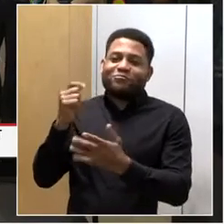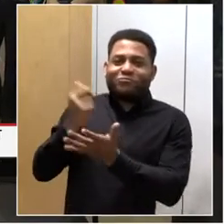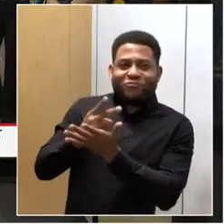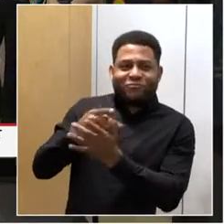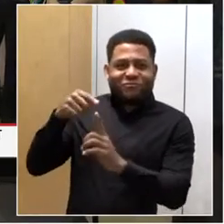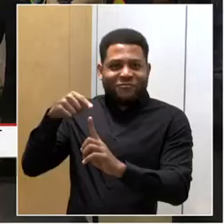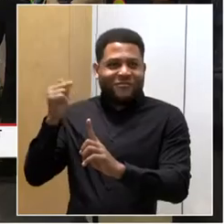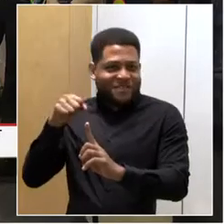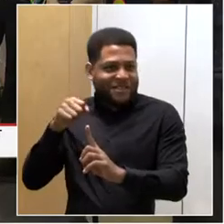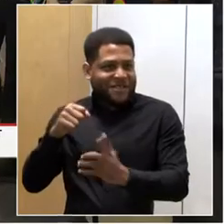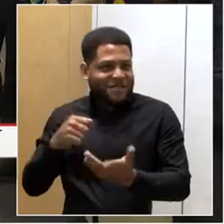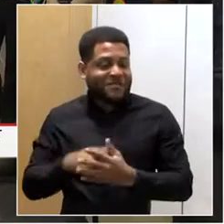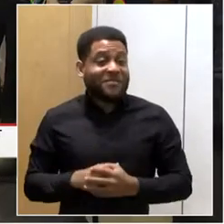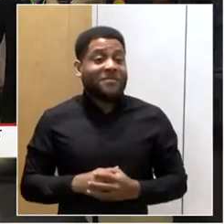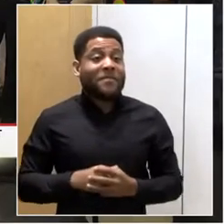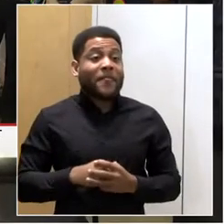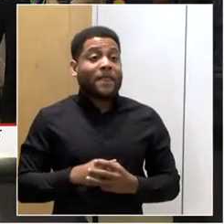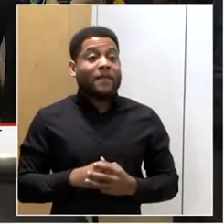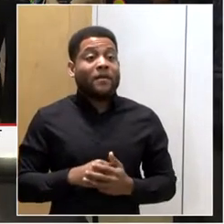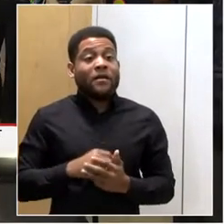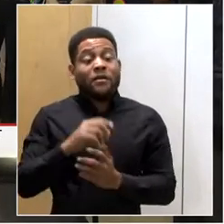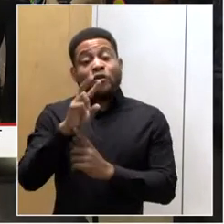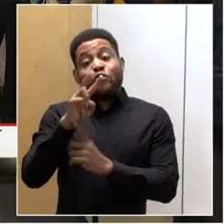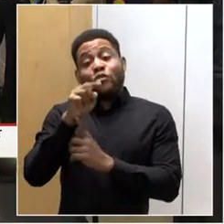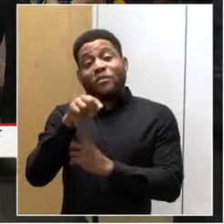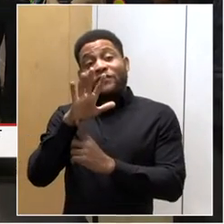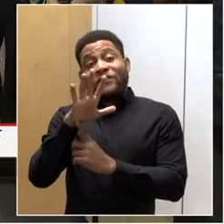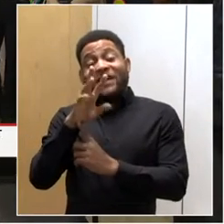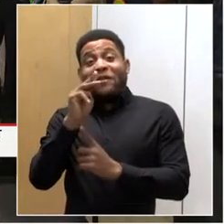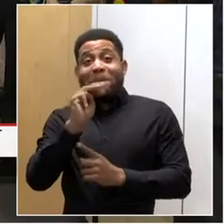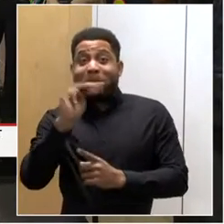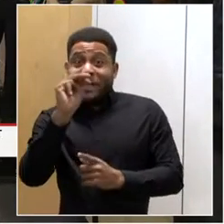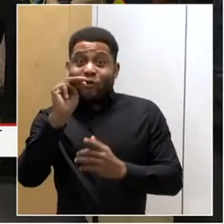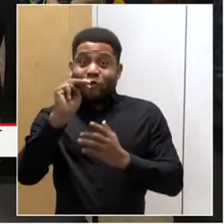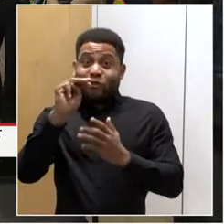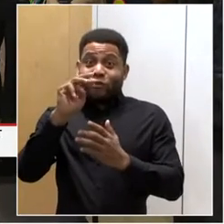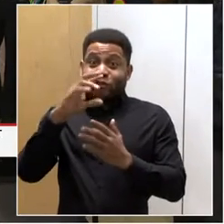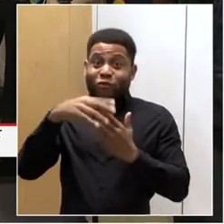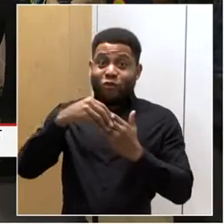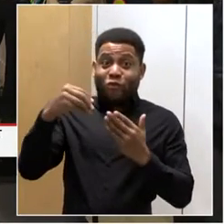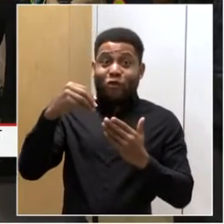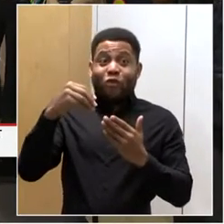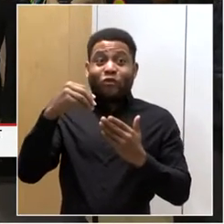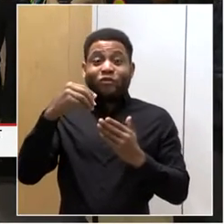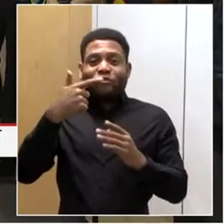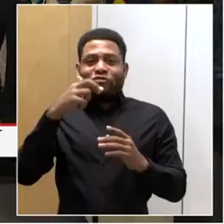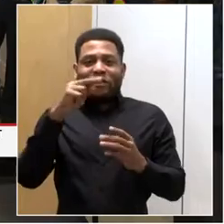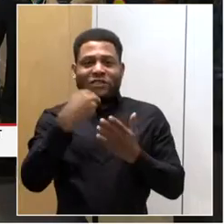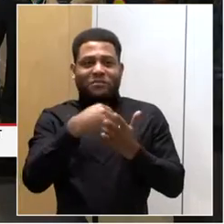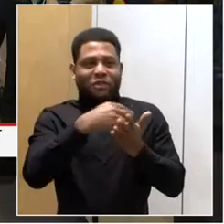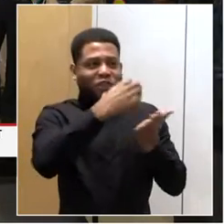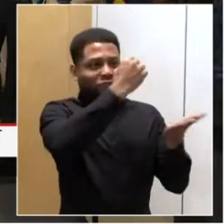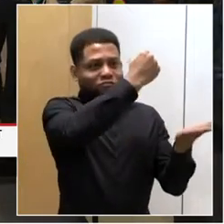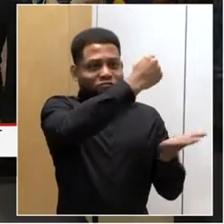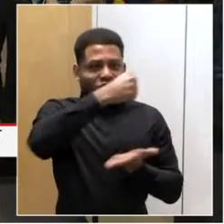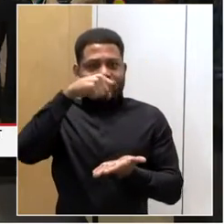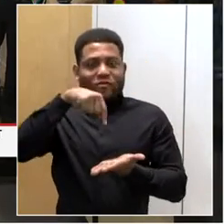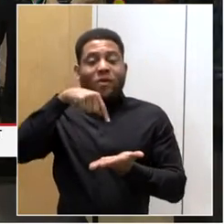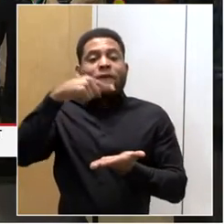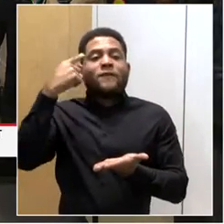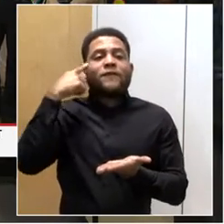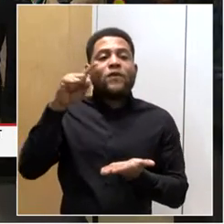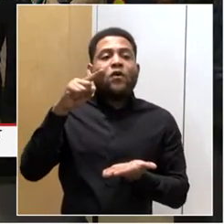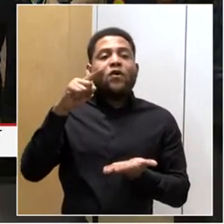million grant that we suppose for pop-up conversions of commercial space.